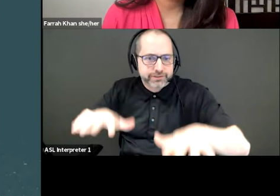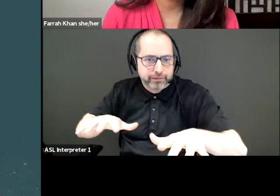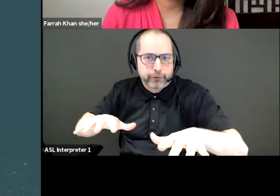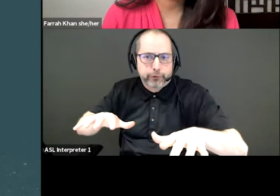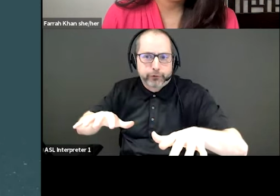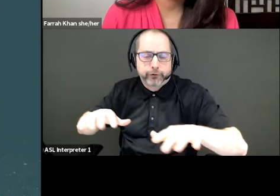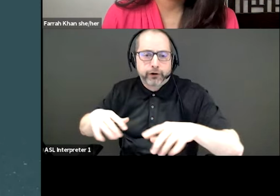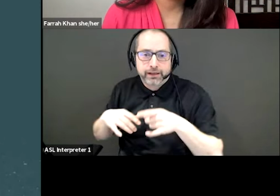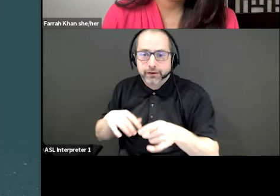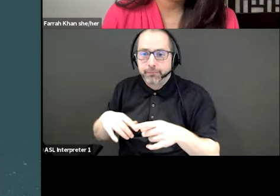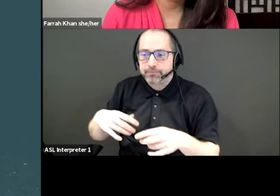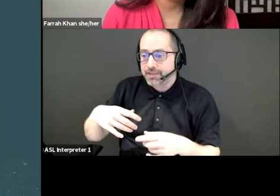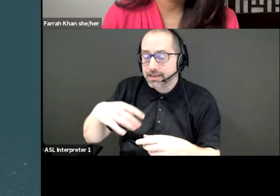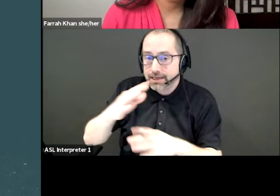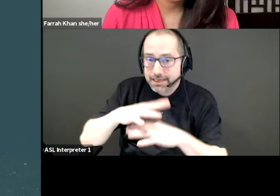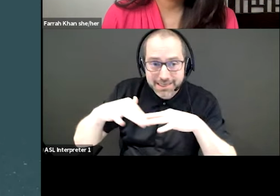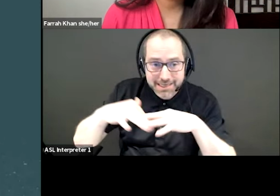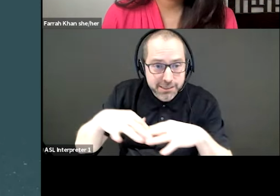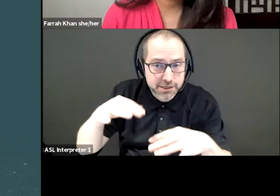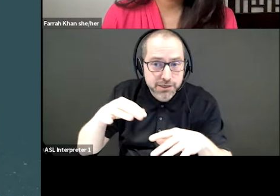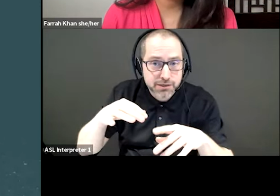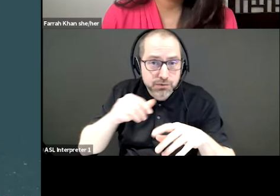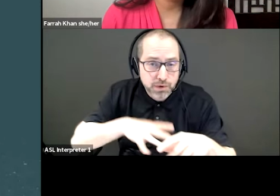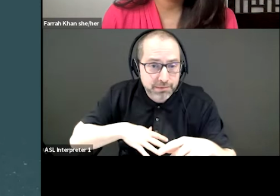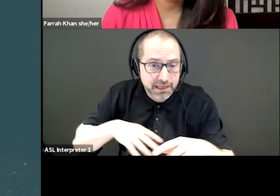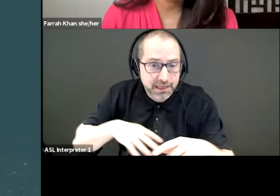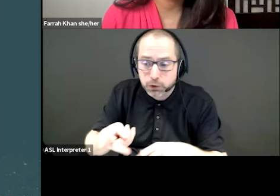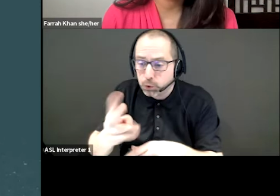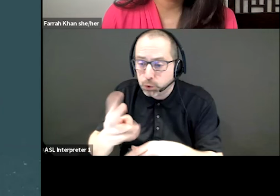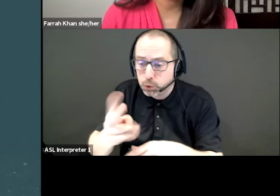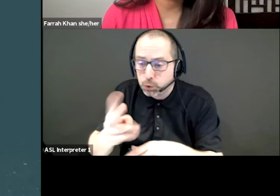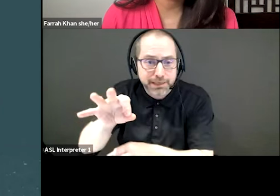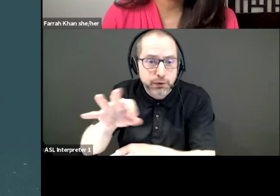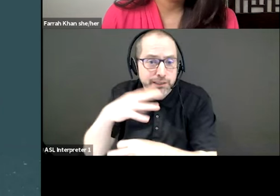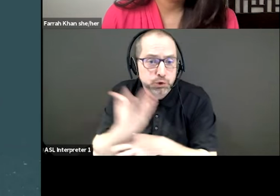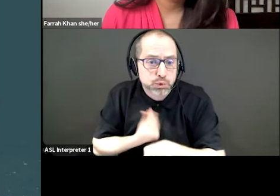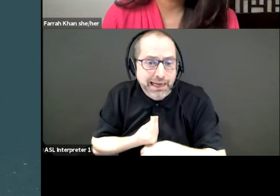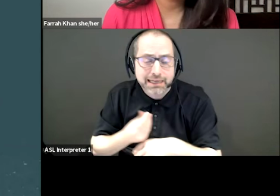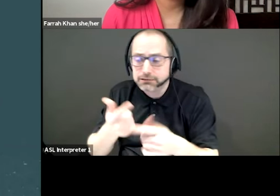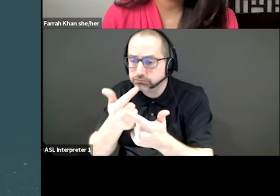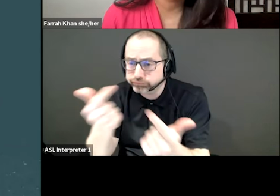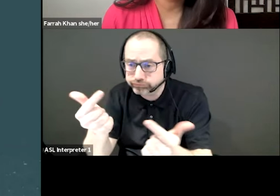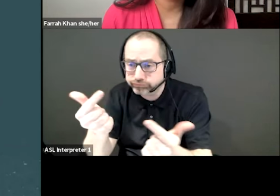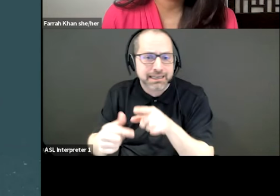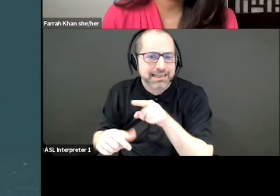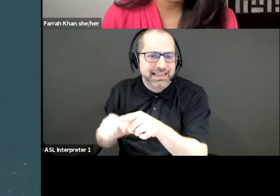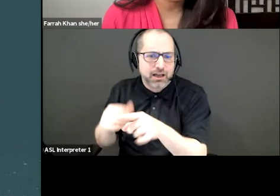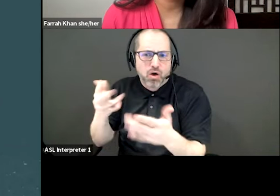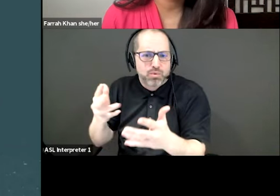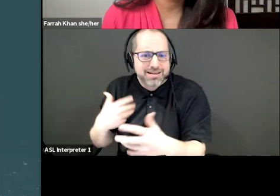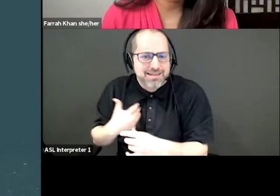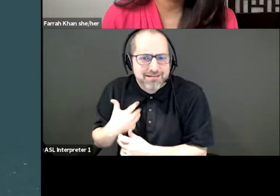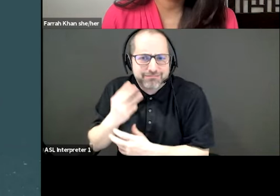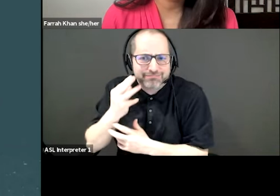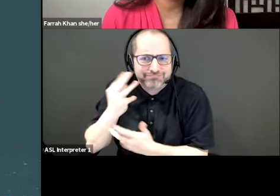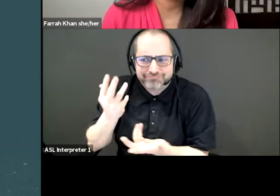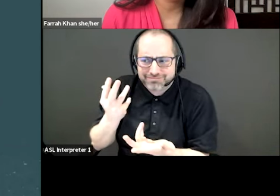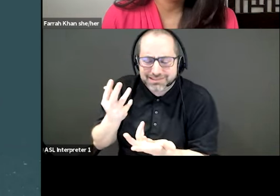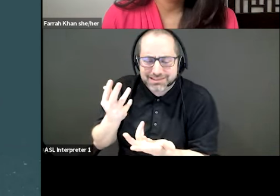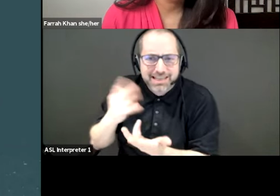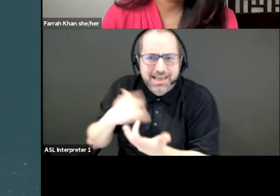Two-Spirit, trans, and queer people have been resisting colonial rape culture for years, mourning our loved ones whose lives have been taken